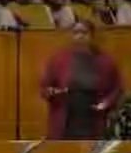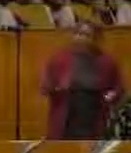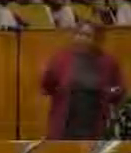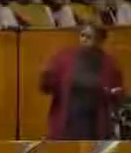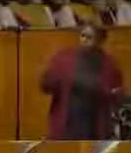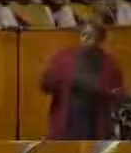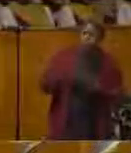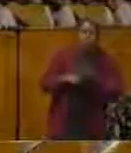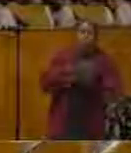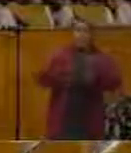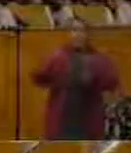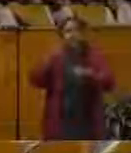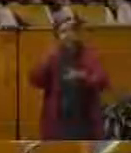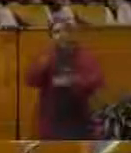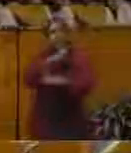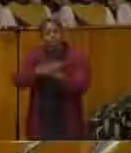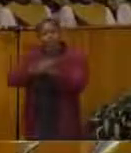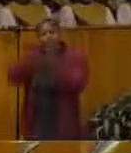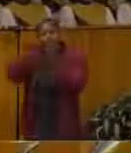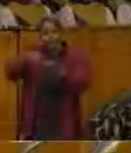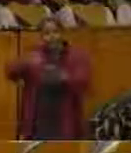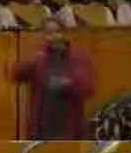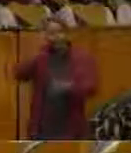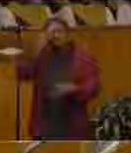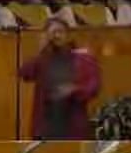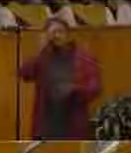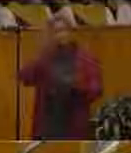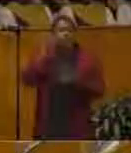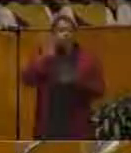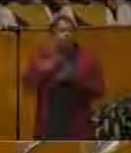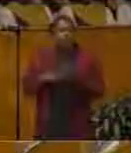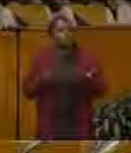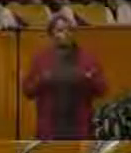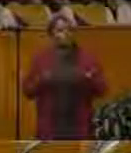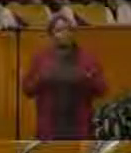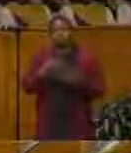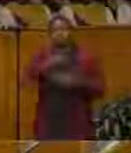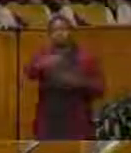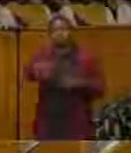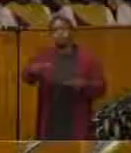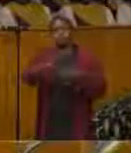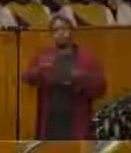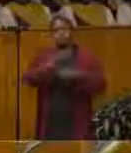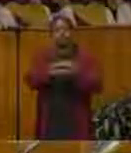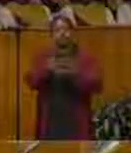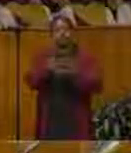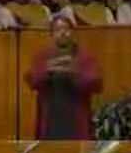Well, what would happen if the Lord decided, you know what? No more for you.